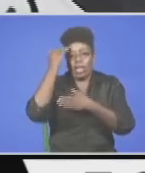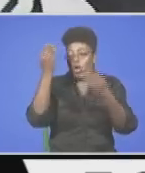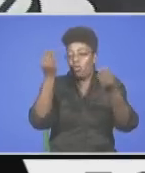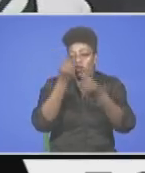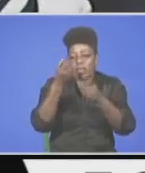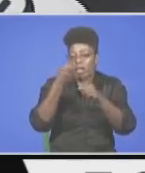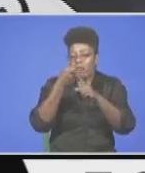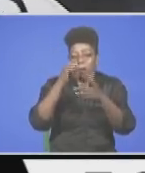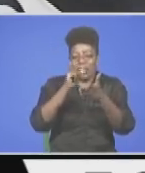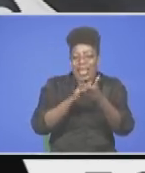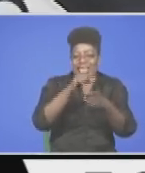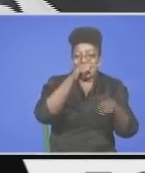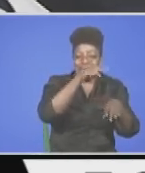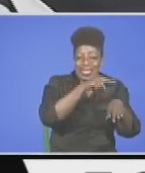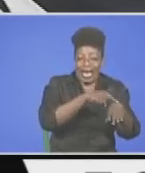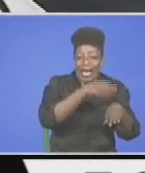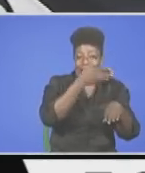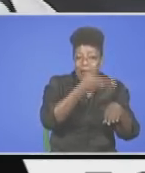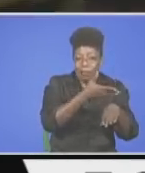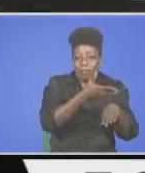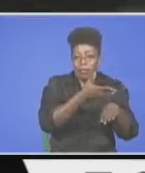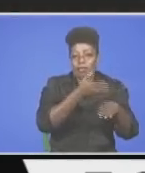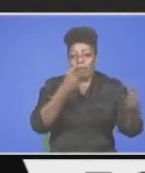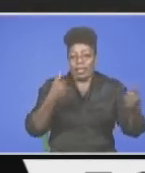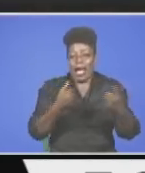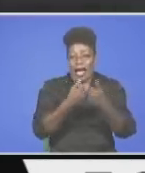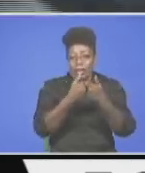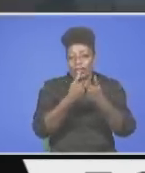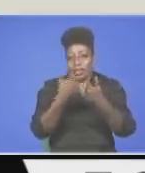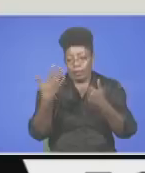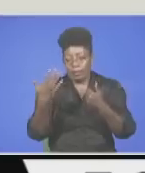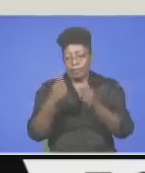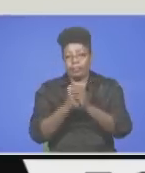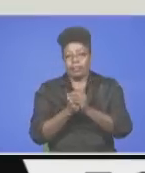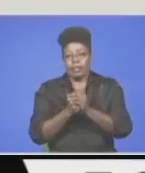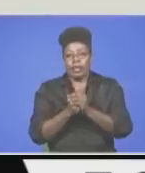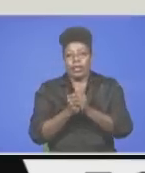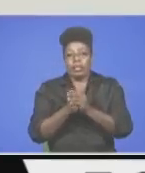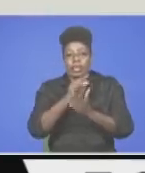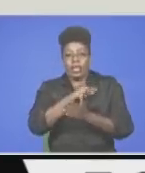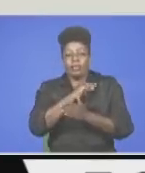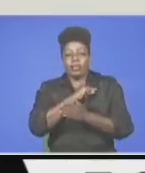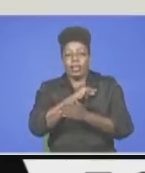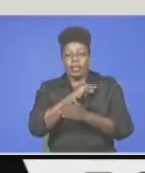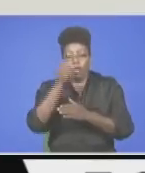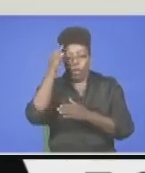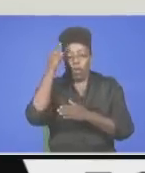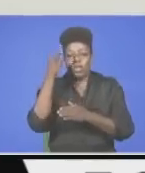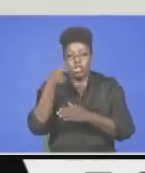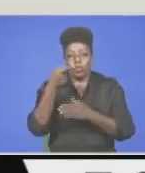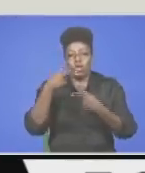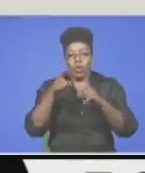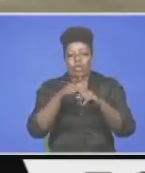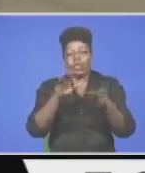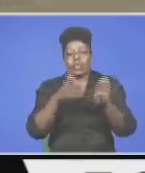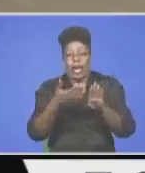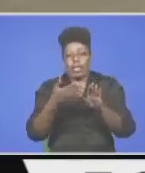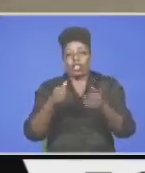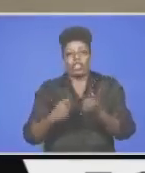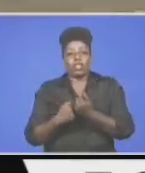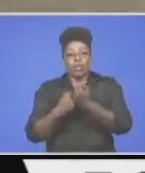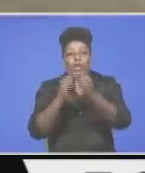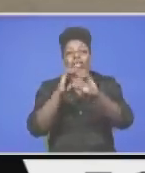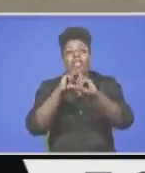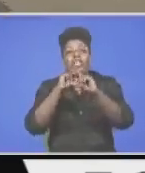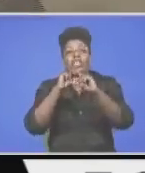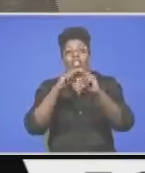that transition from that point of the accident. Gibson says she thought she was going to die. And while she supports changes